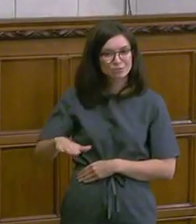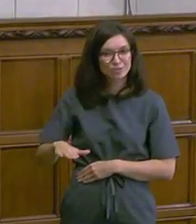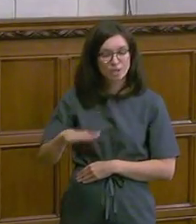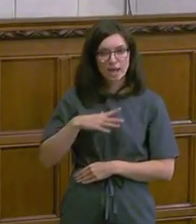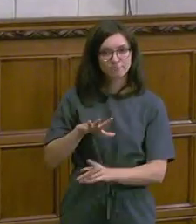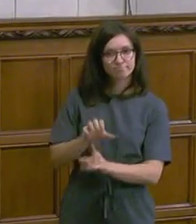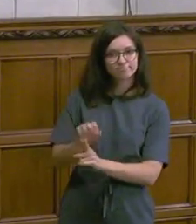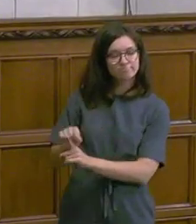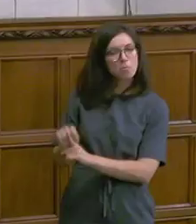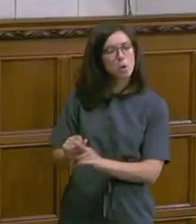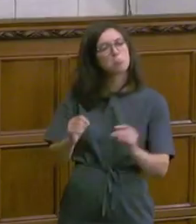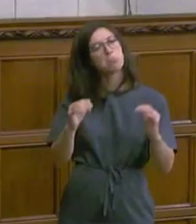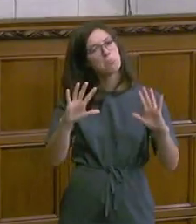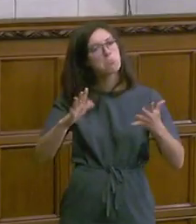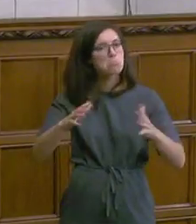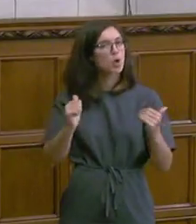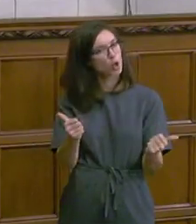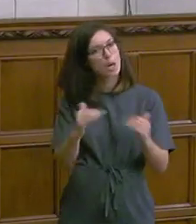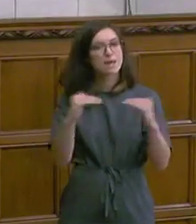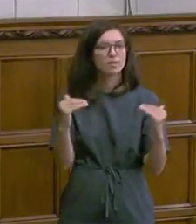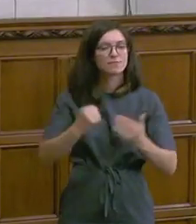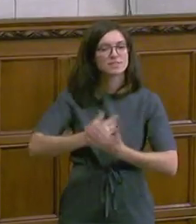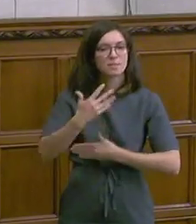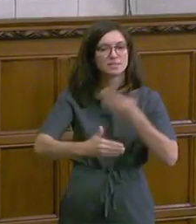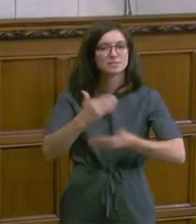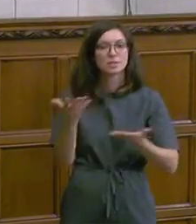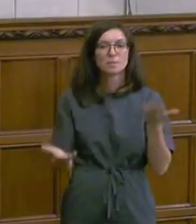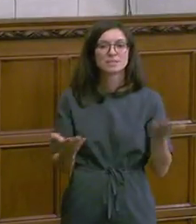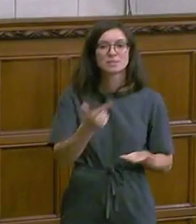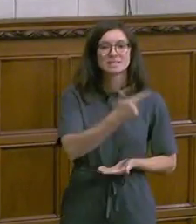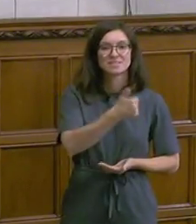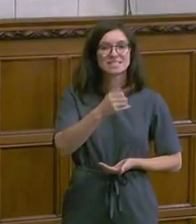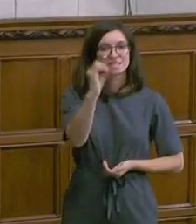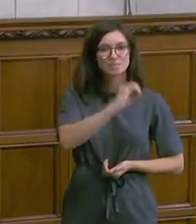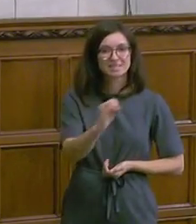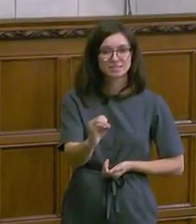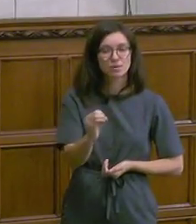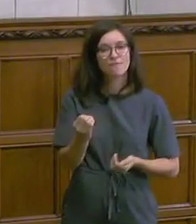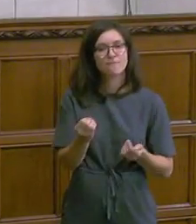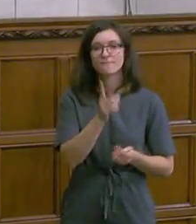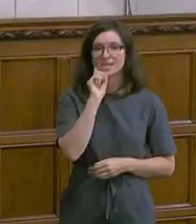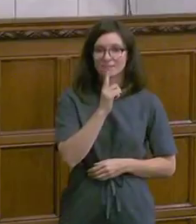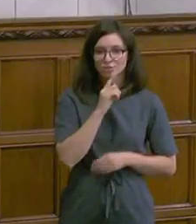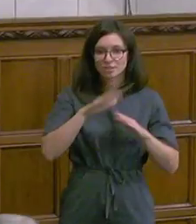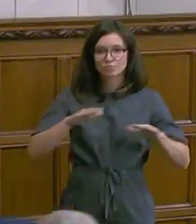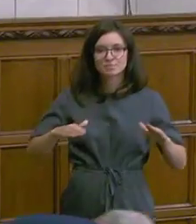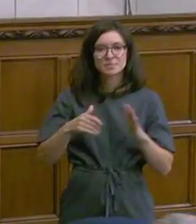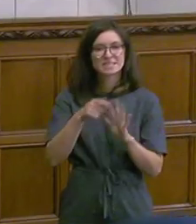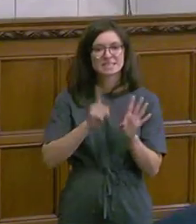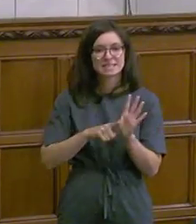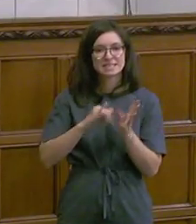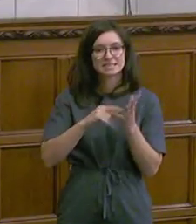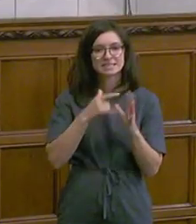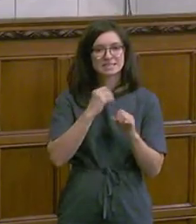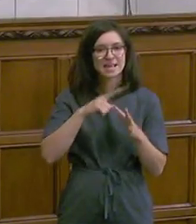reported as having a good level of development, compared to 76% of other children. At Key Stage 2, less than half of